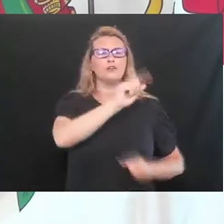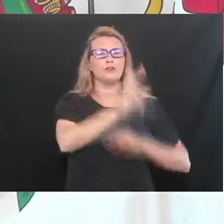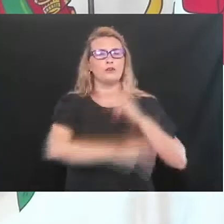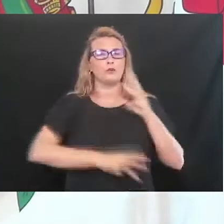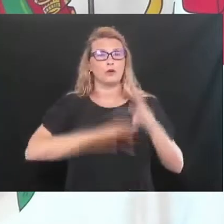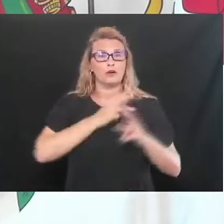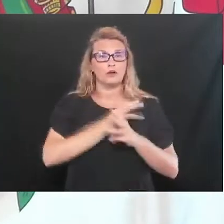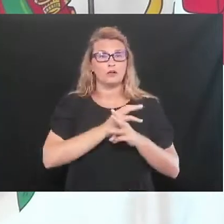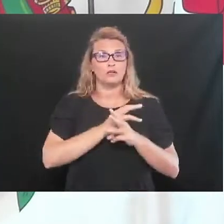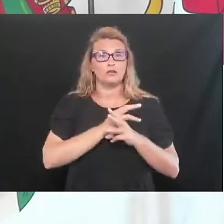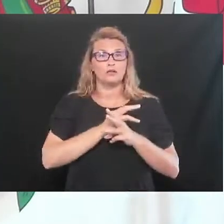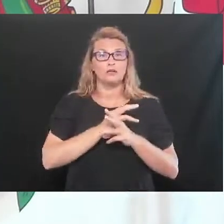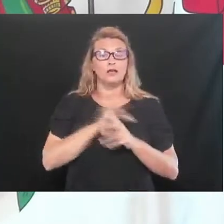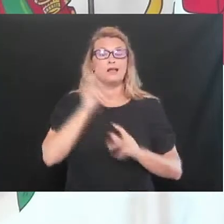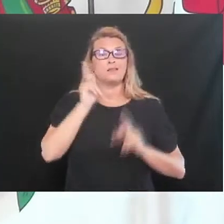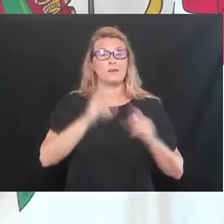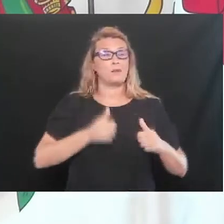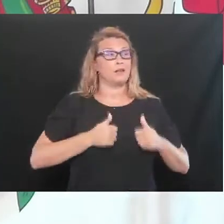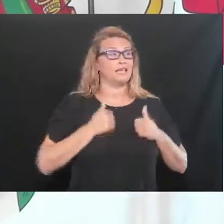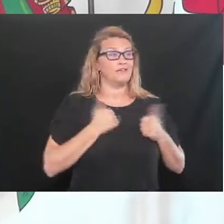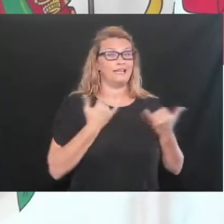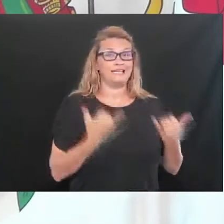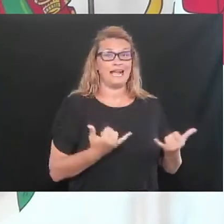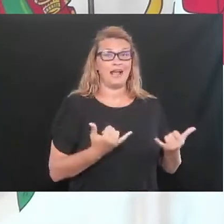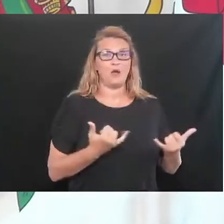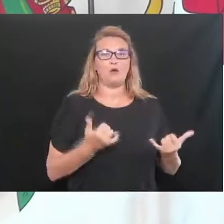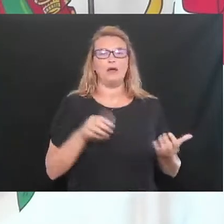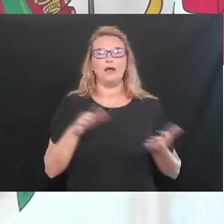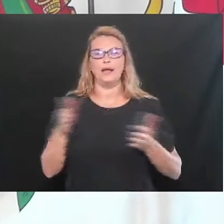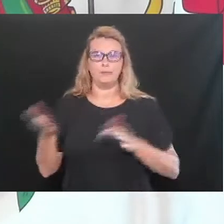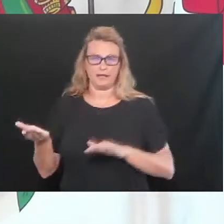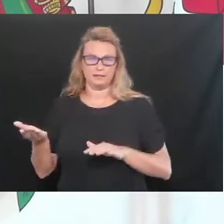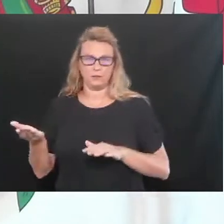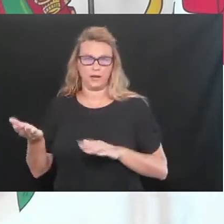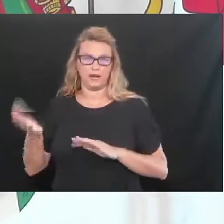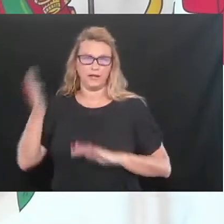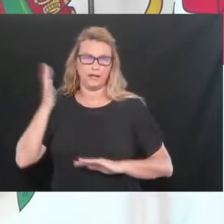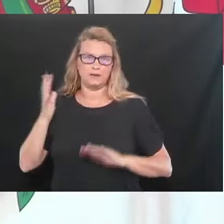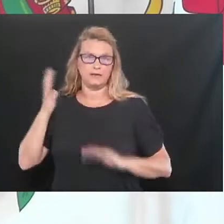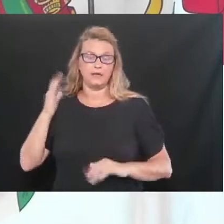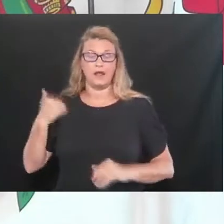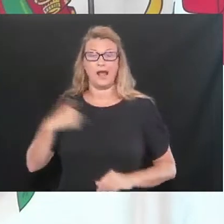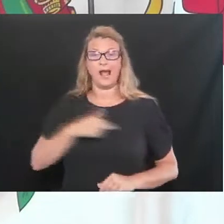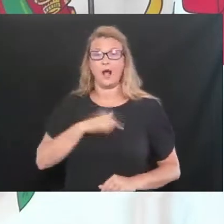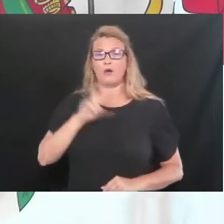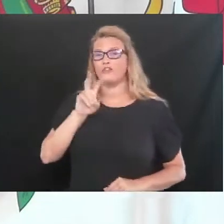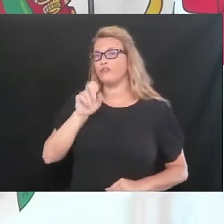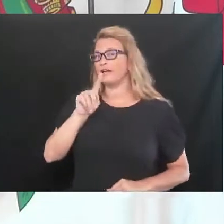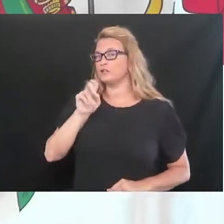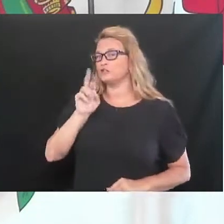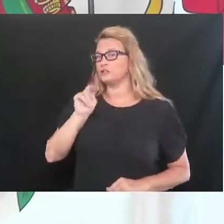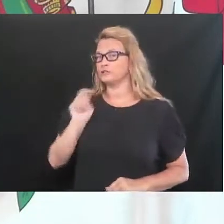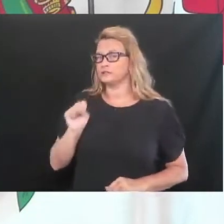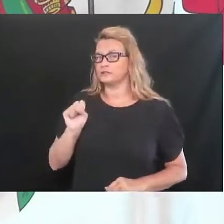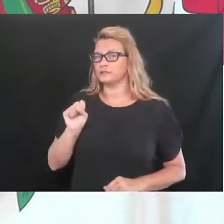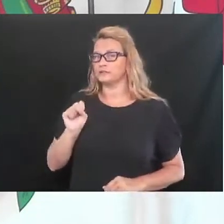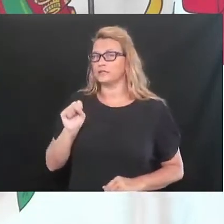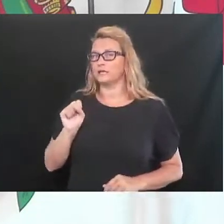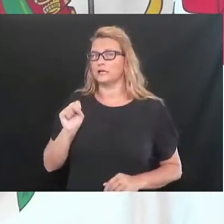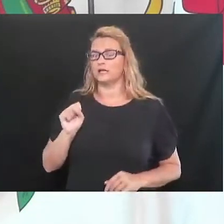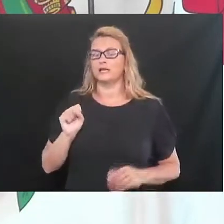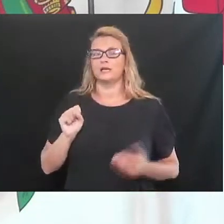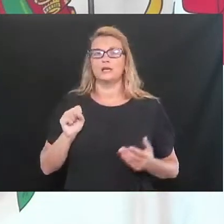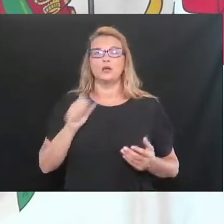we've lost all the way to. All those that we bring home as our veterans, all those that we've lost and have given the